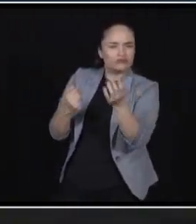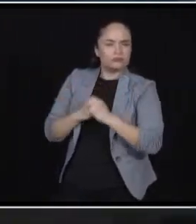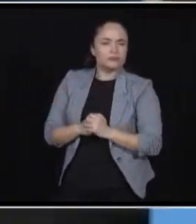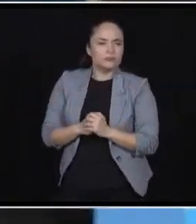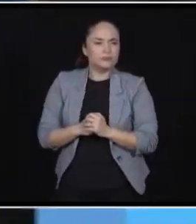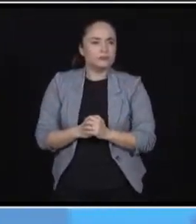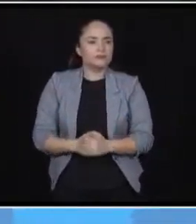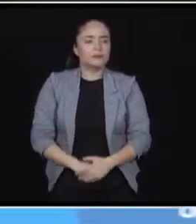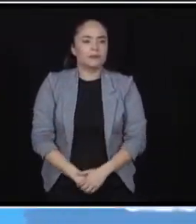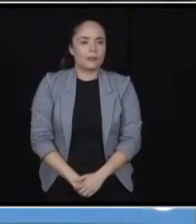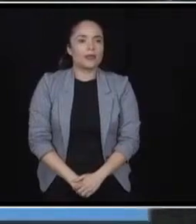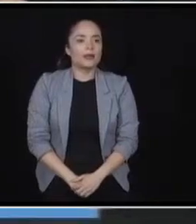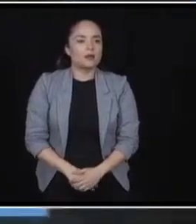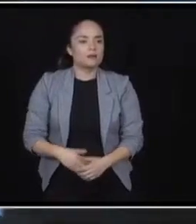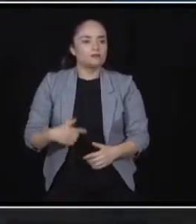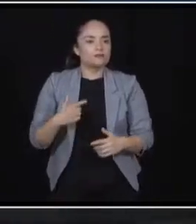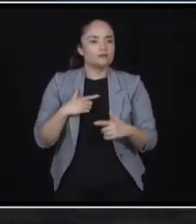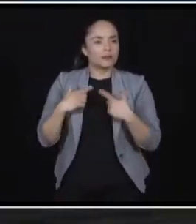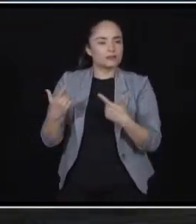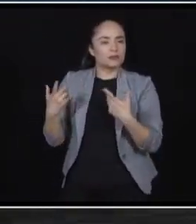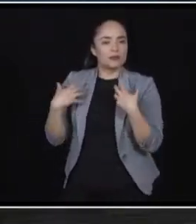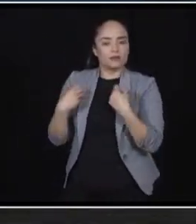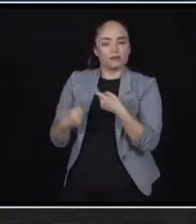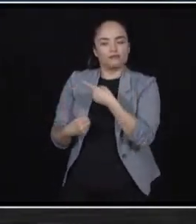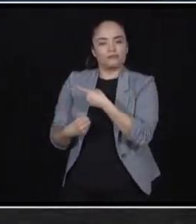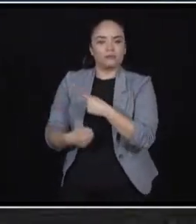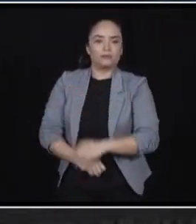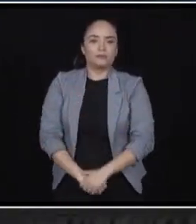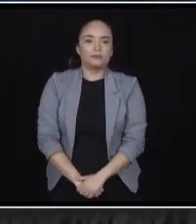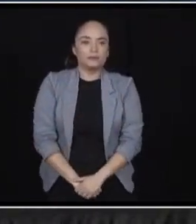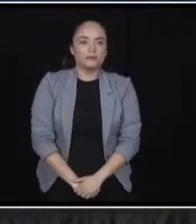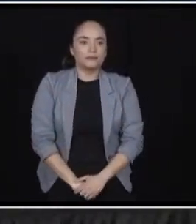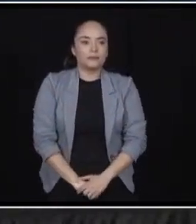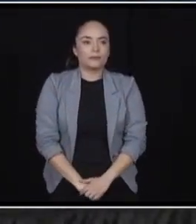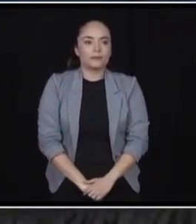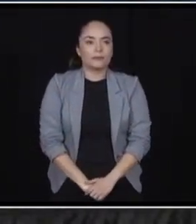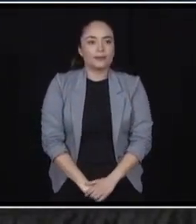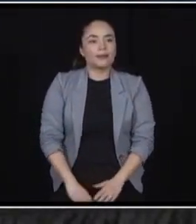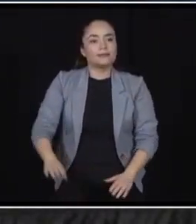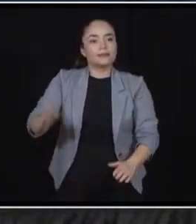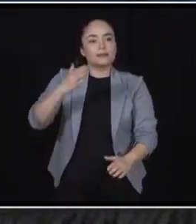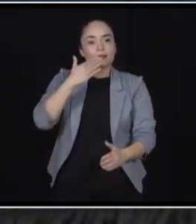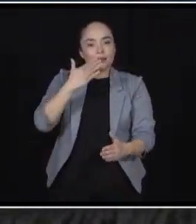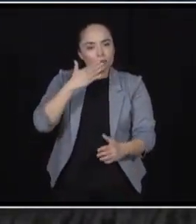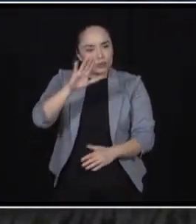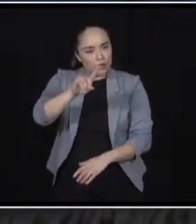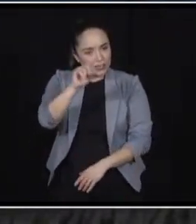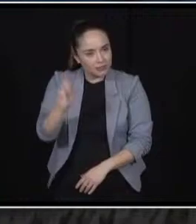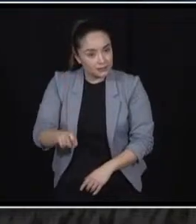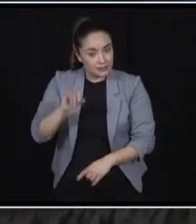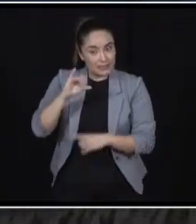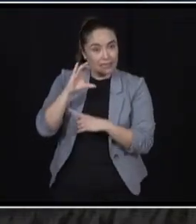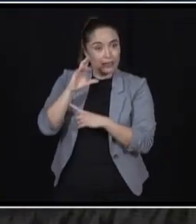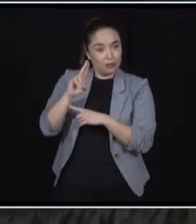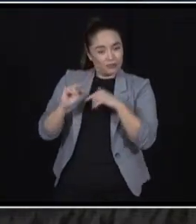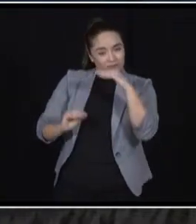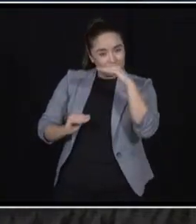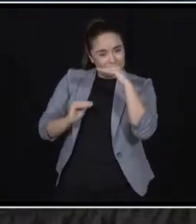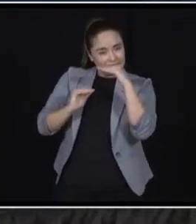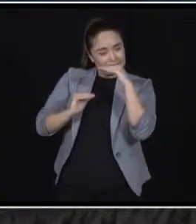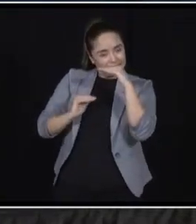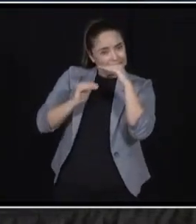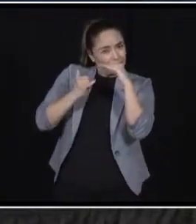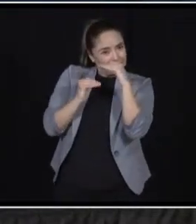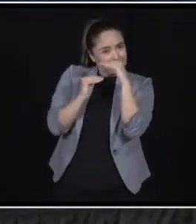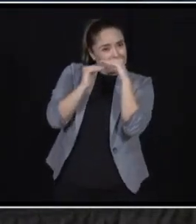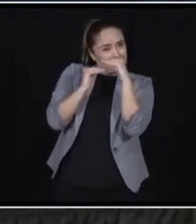Well, thank you for the question, Chris. The level of ICUs right now is high as the variants of concern continue to